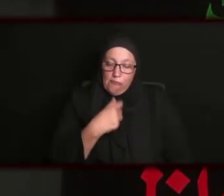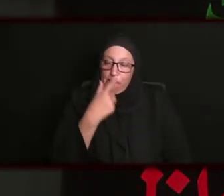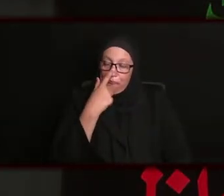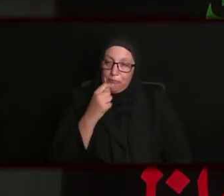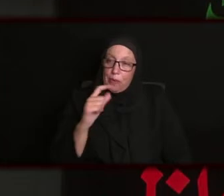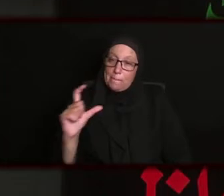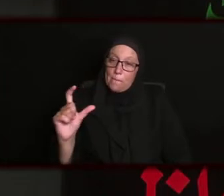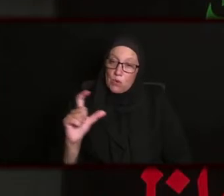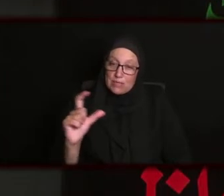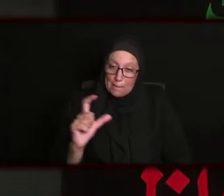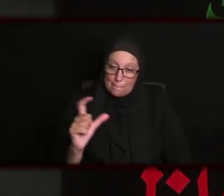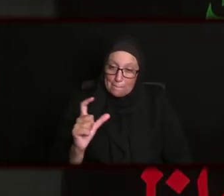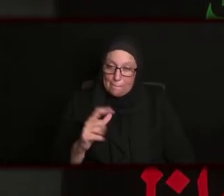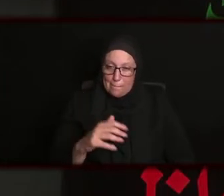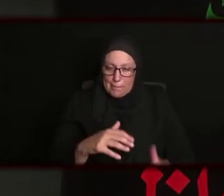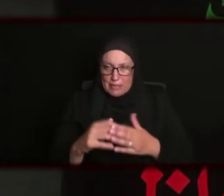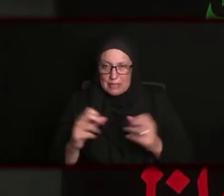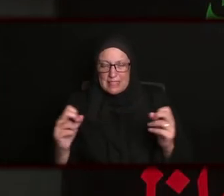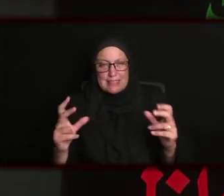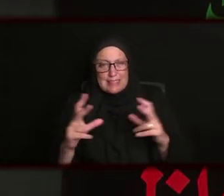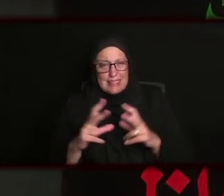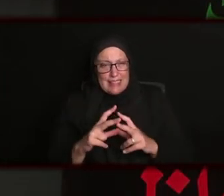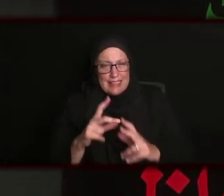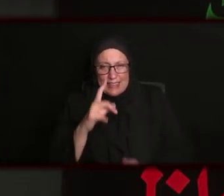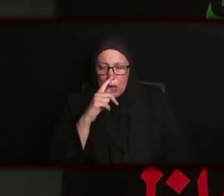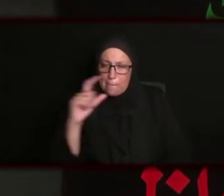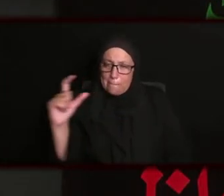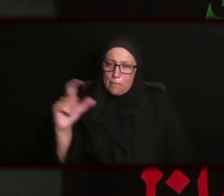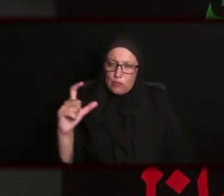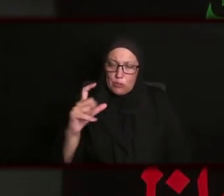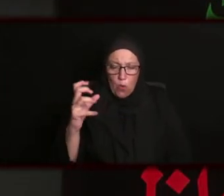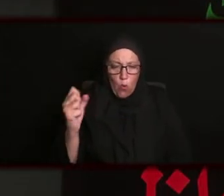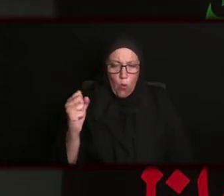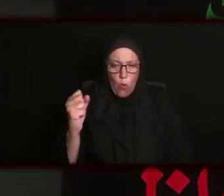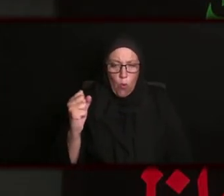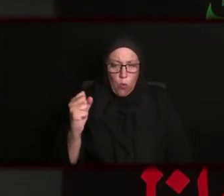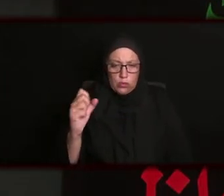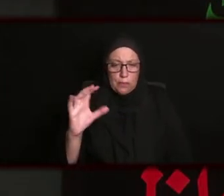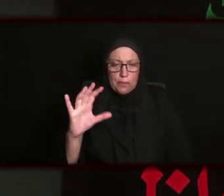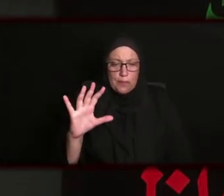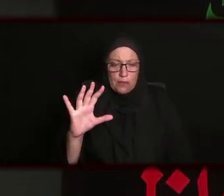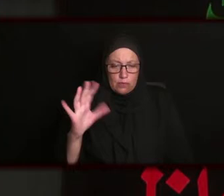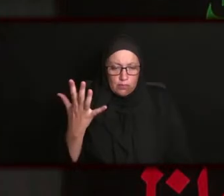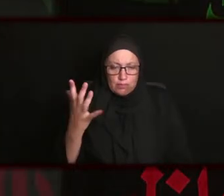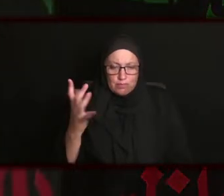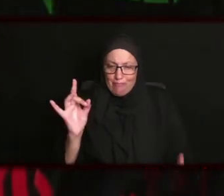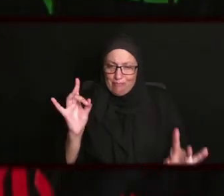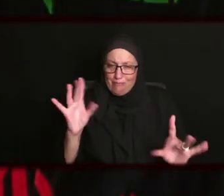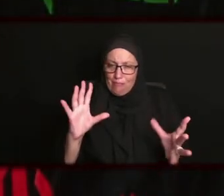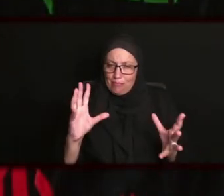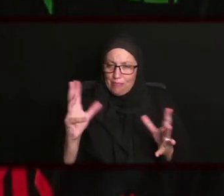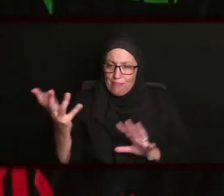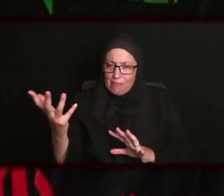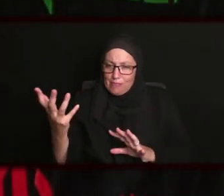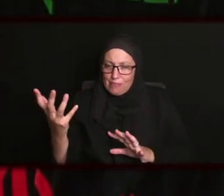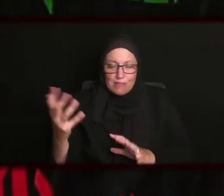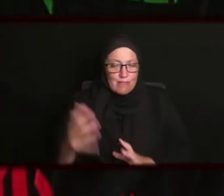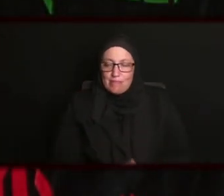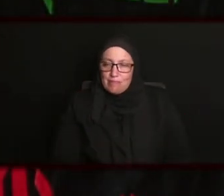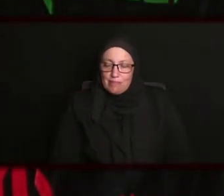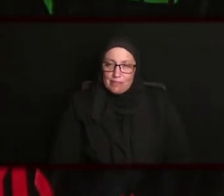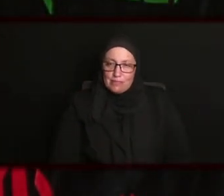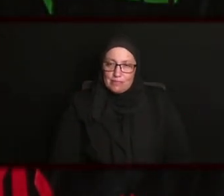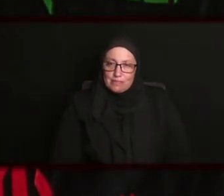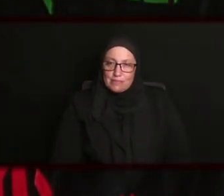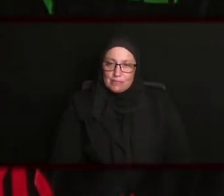in Sydney, in Australia, to hold on to their beliefs without being corrupted, without being compromised.